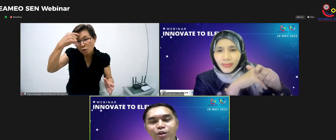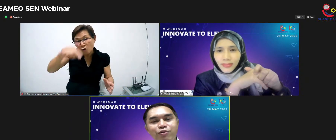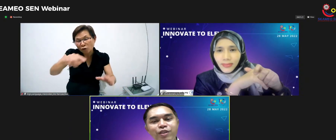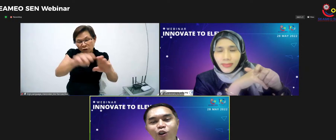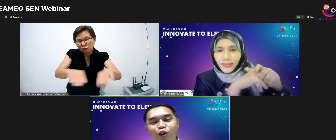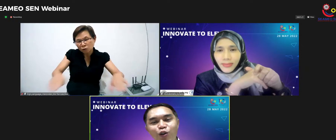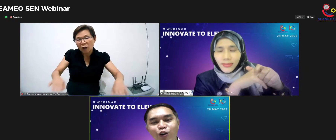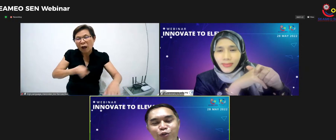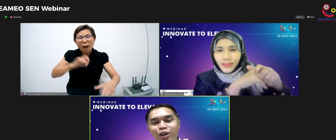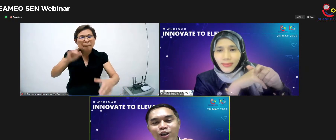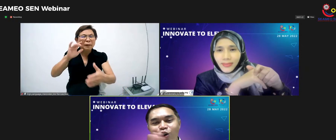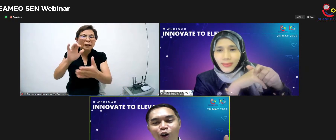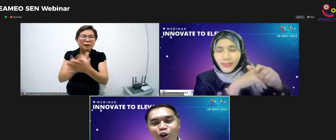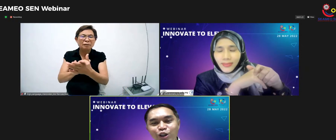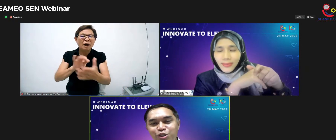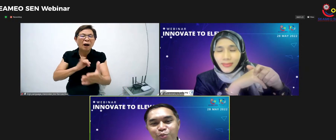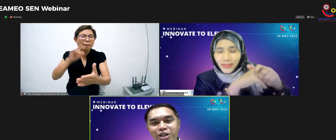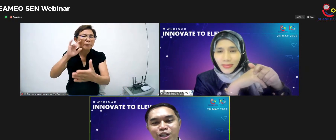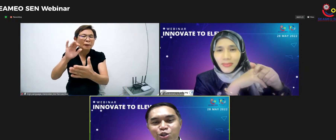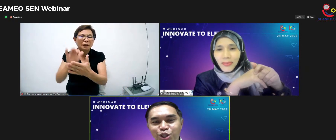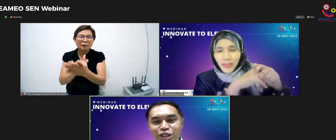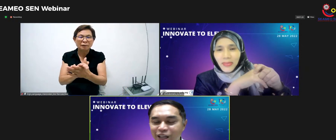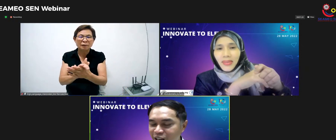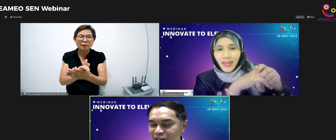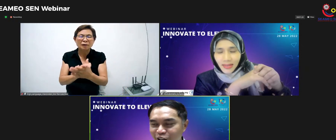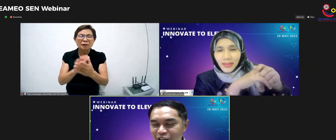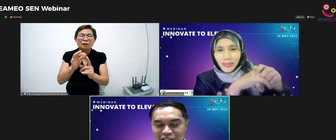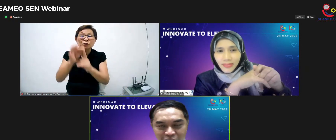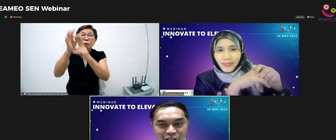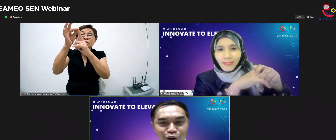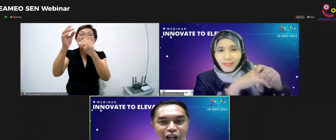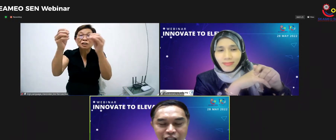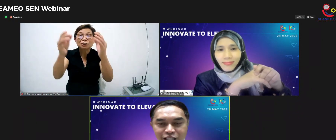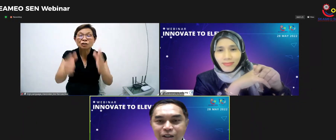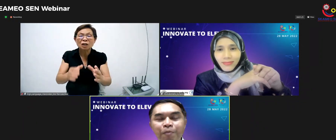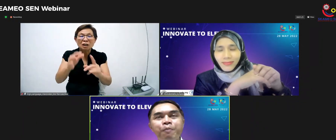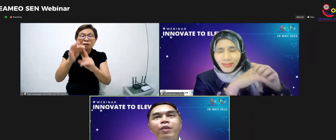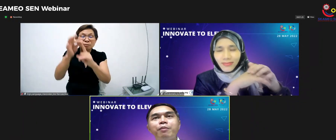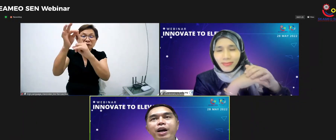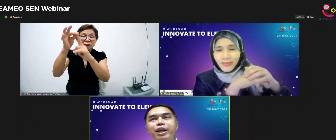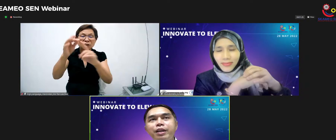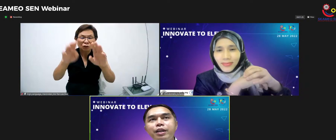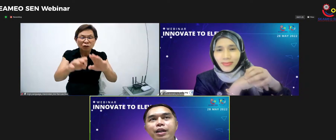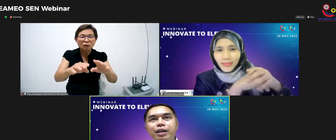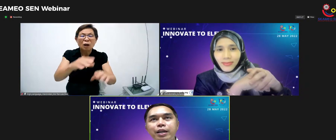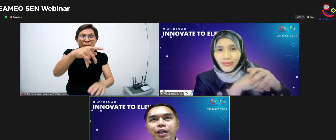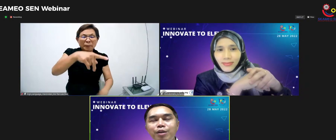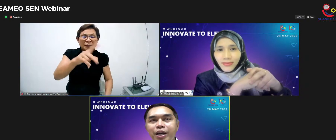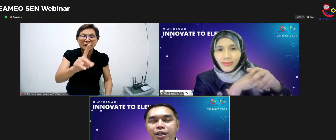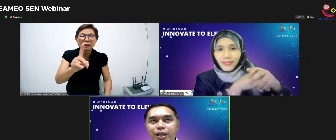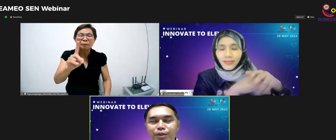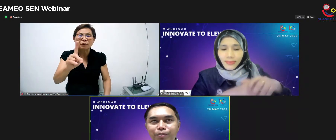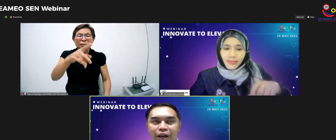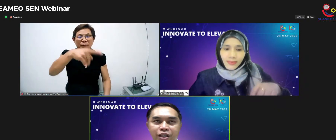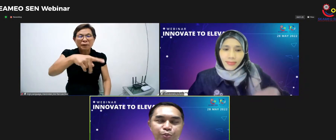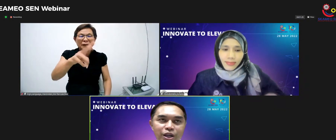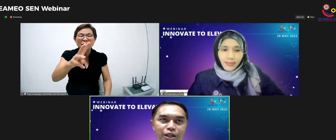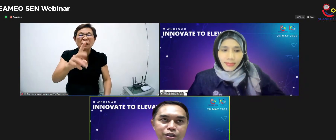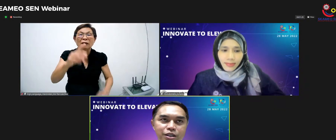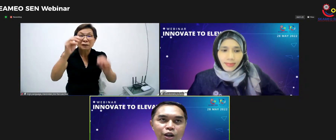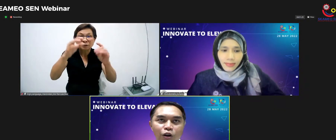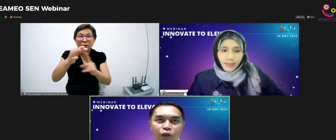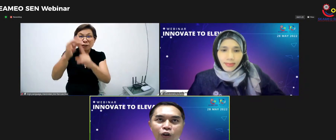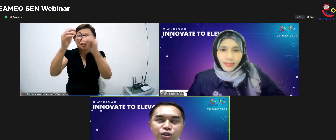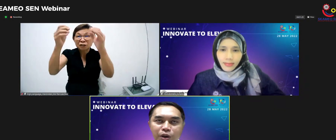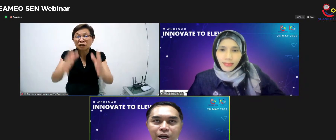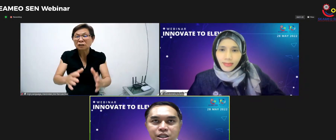student. I believe that not all special needs students are on that nature. But then, in my